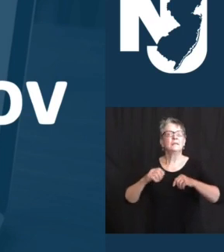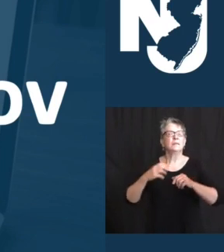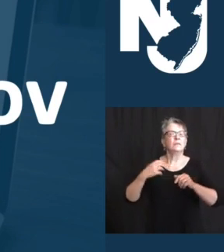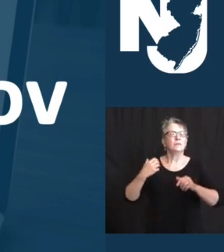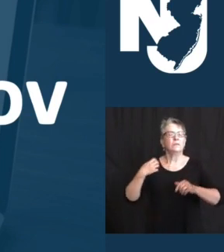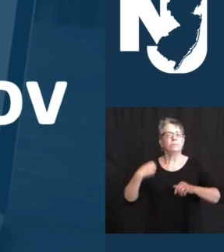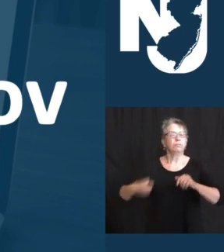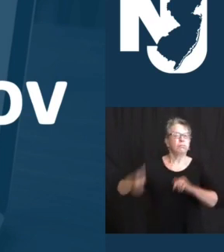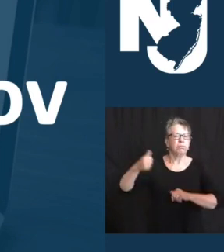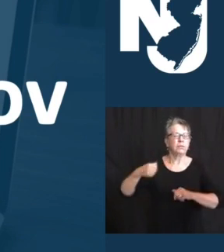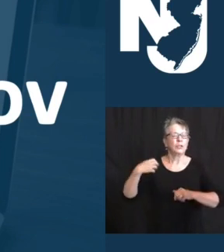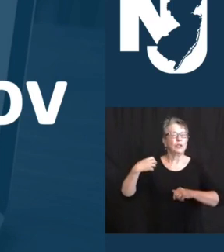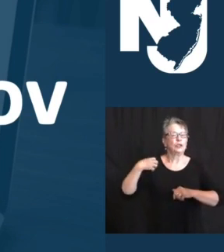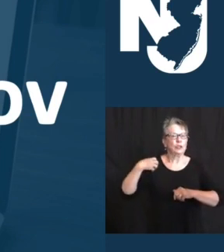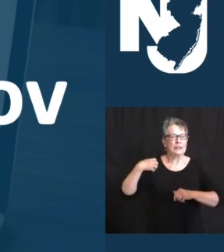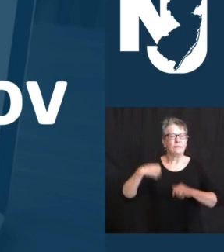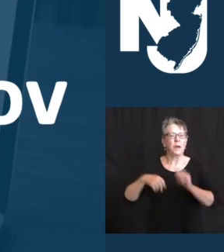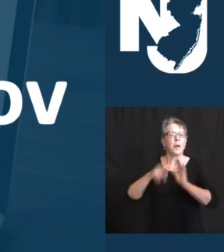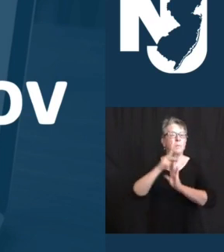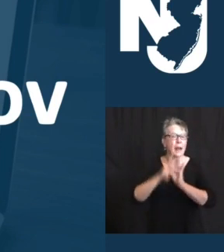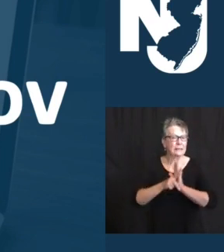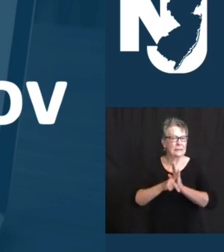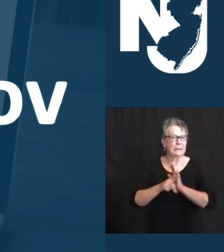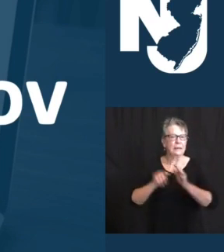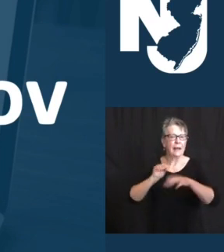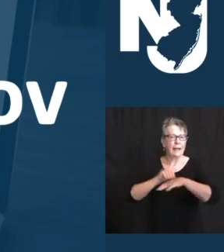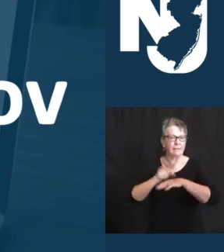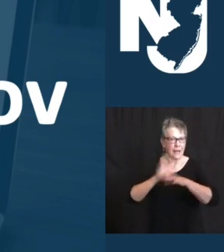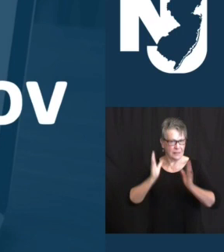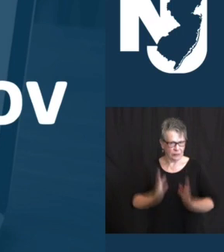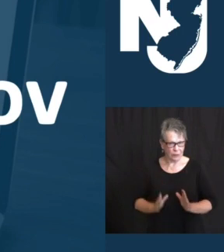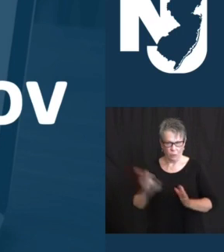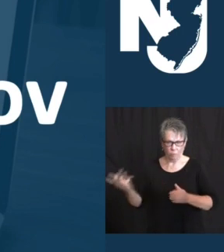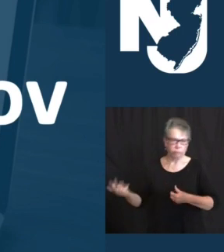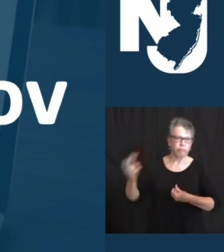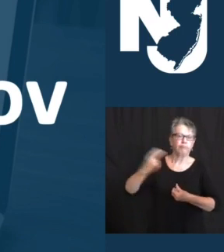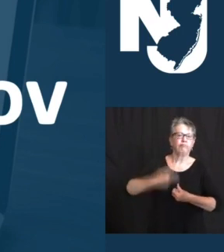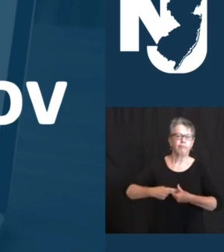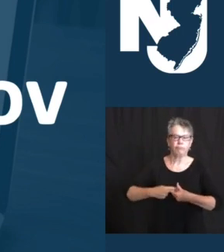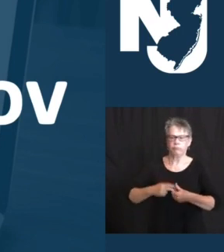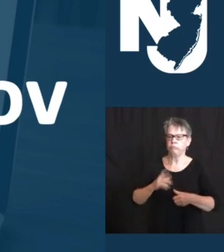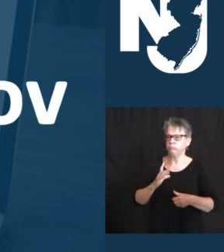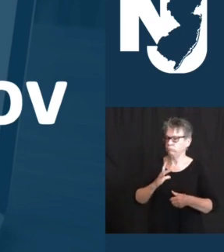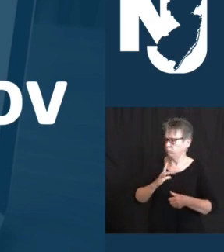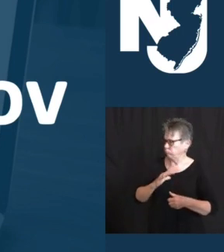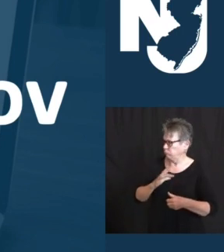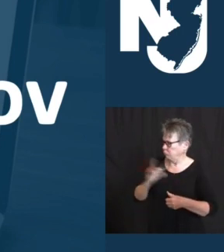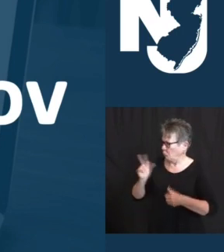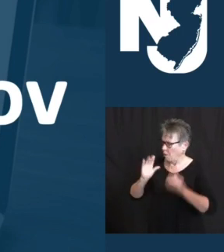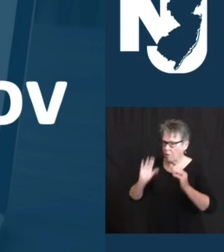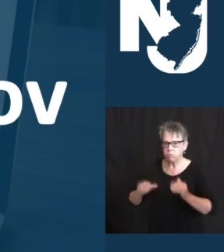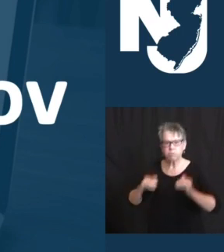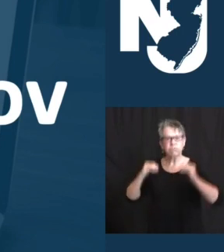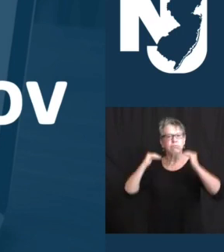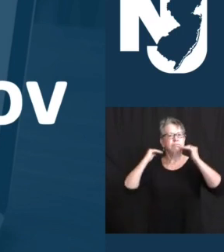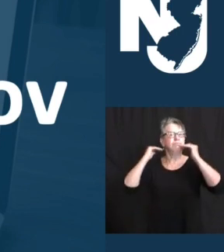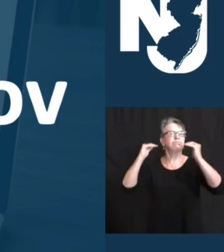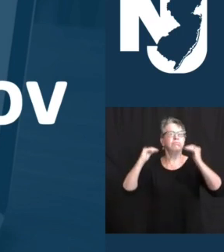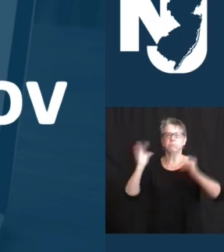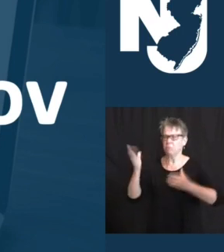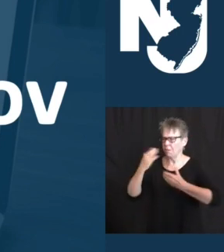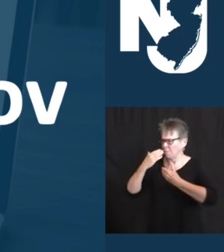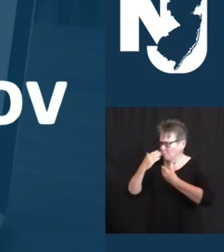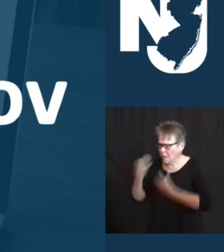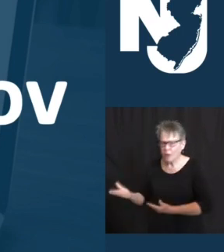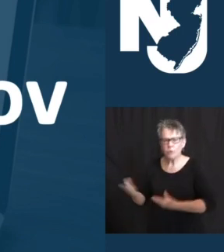only remained a global leader, but we have raised the bar even higher. And for all, we say thank you. Before